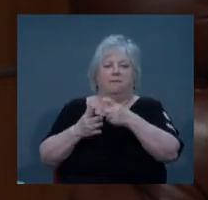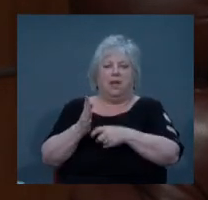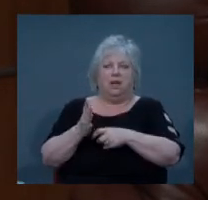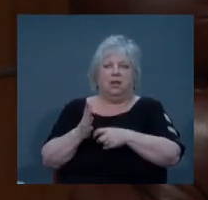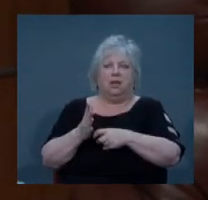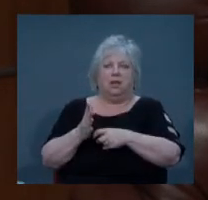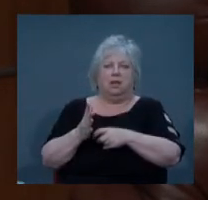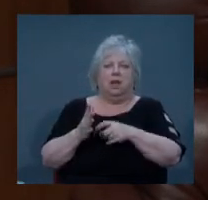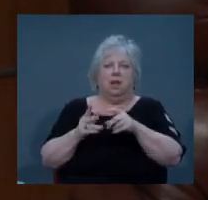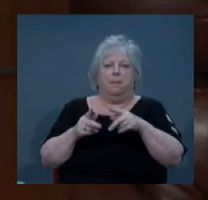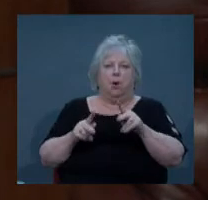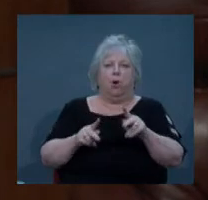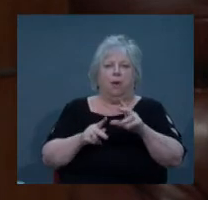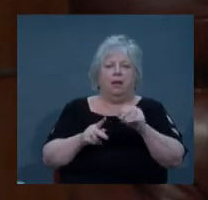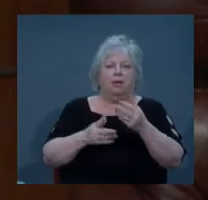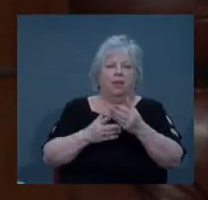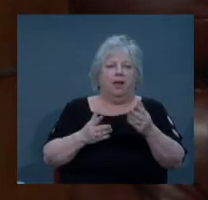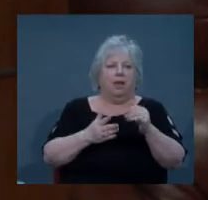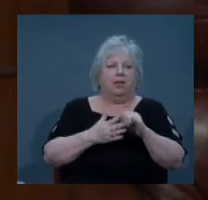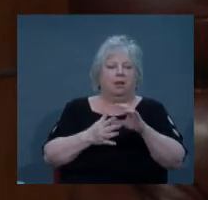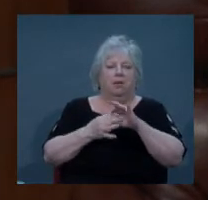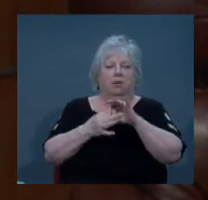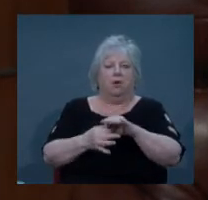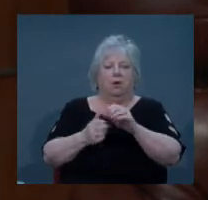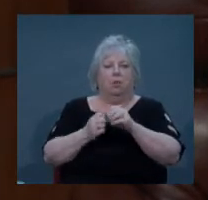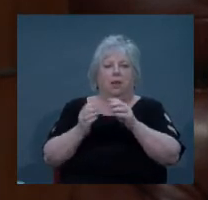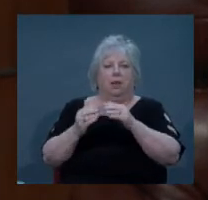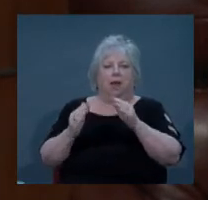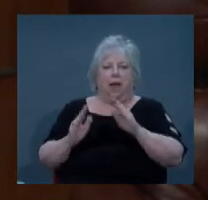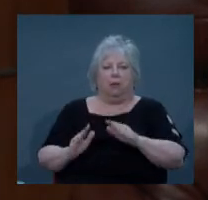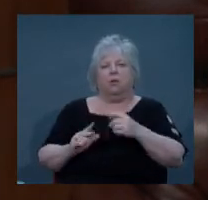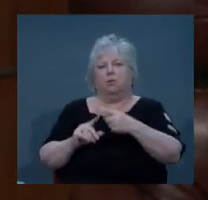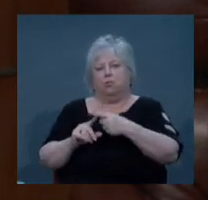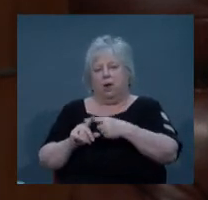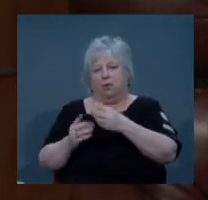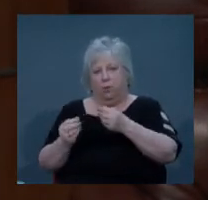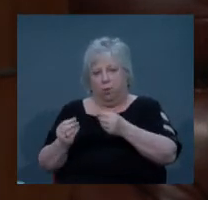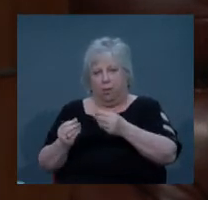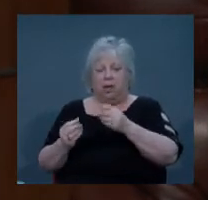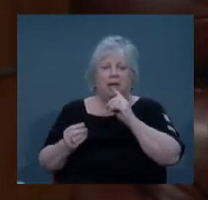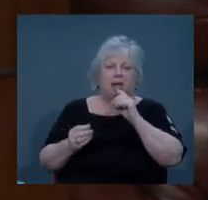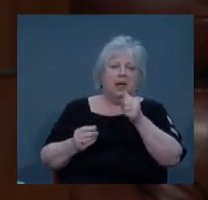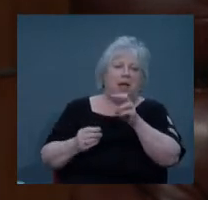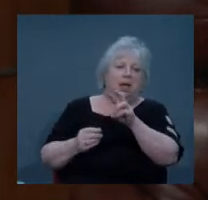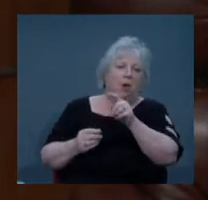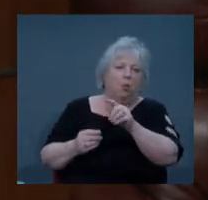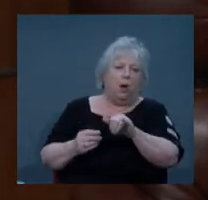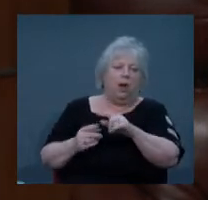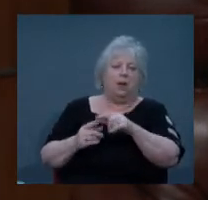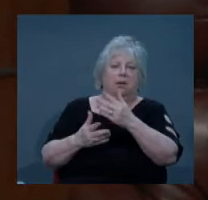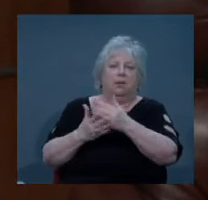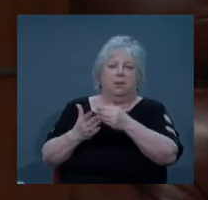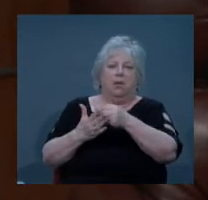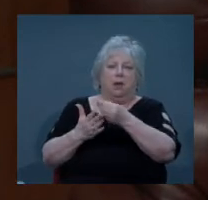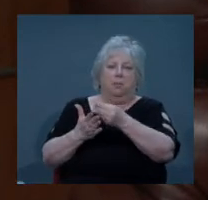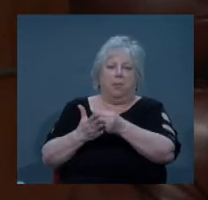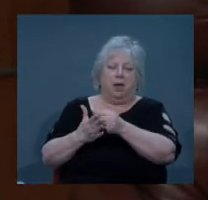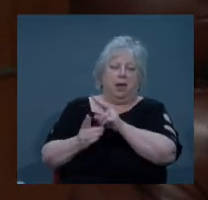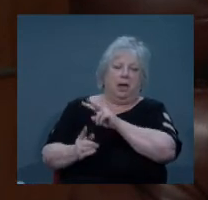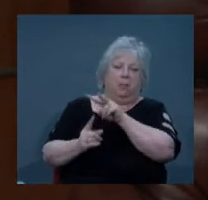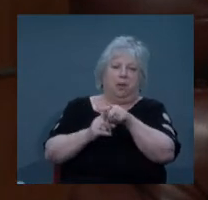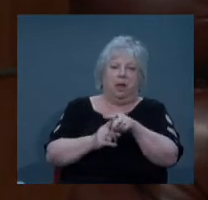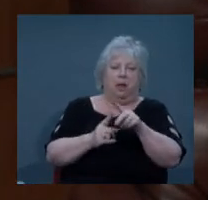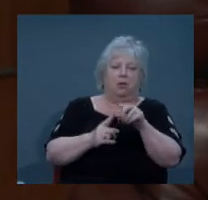fees, permits, and things that are associated with housing, rental properties, is there any way to take some of that money and apply it to